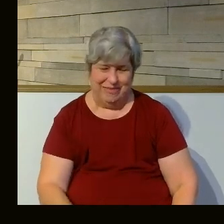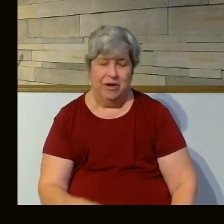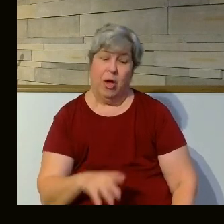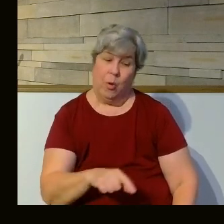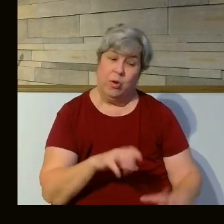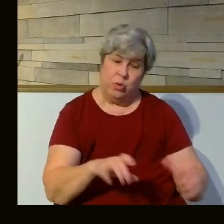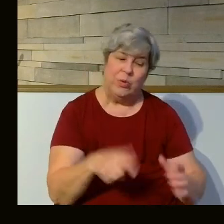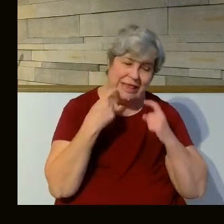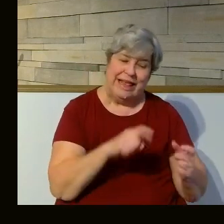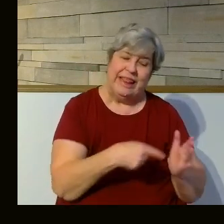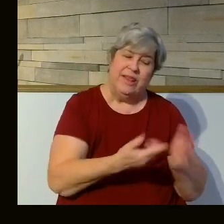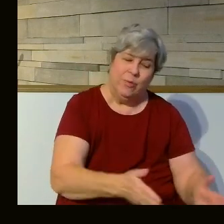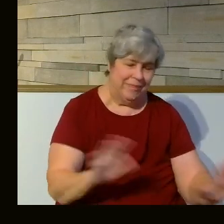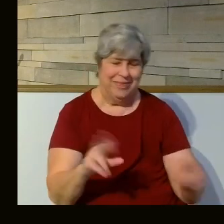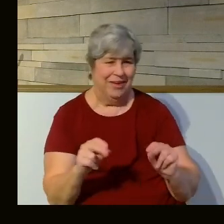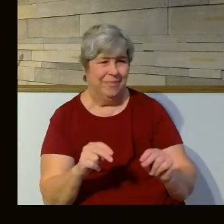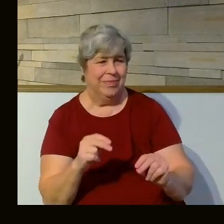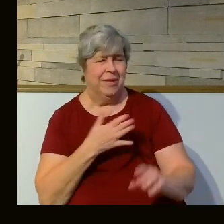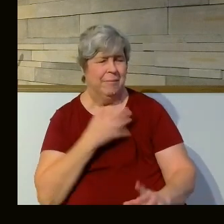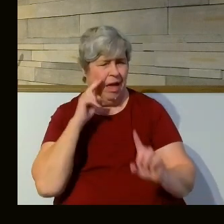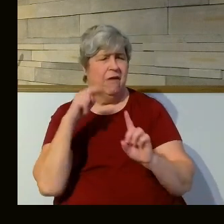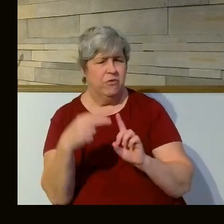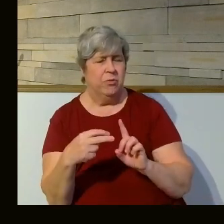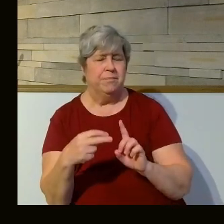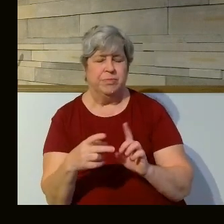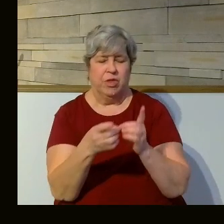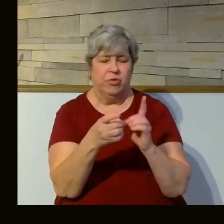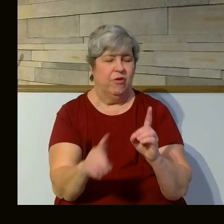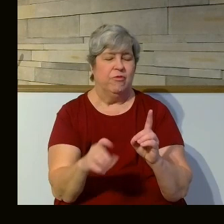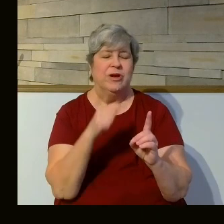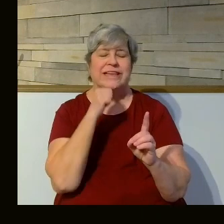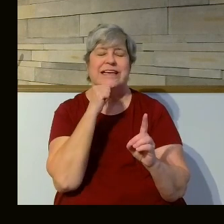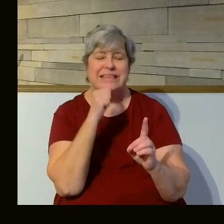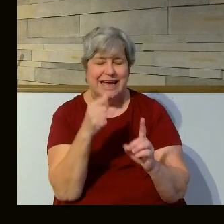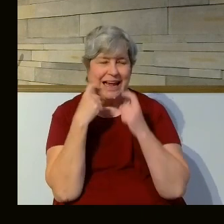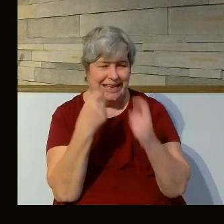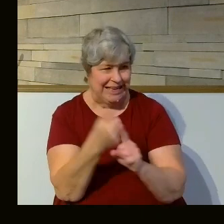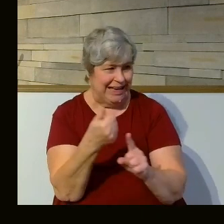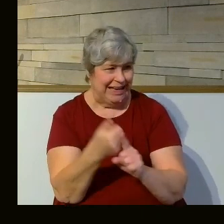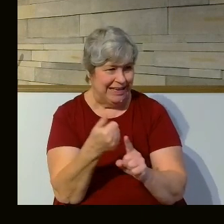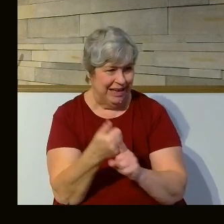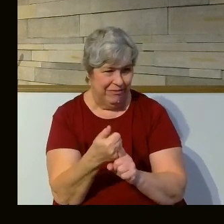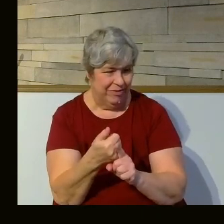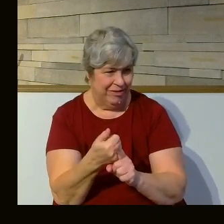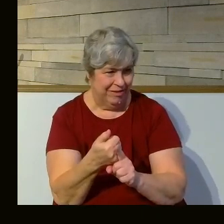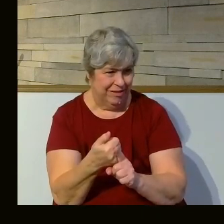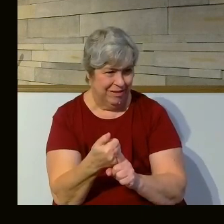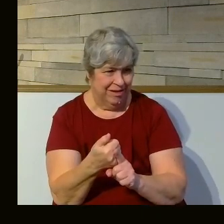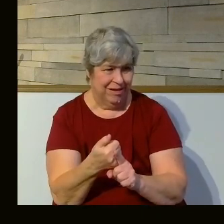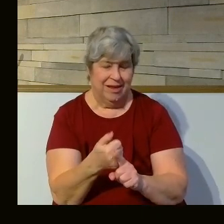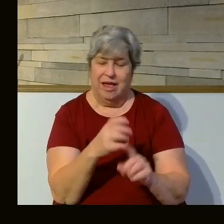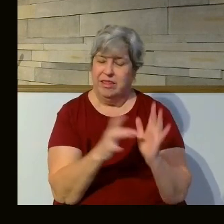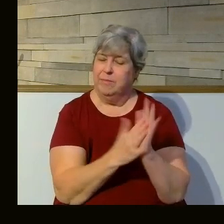sin, okay? So here's my view, folks. Divorce isn't the sin, all right? And nowhere in Scripture does it say